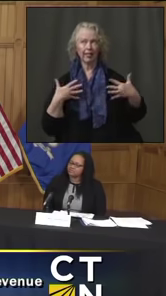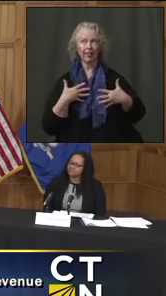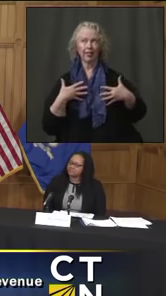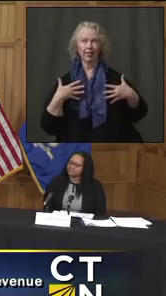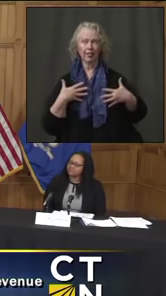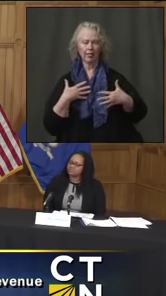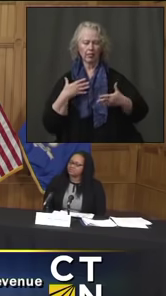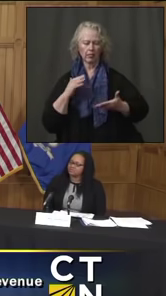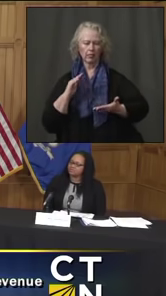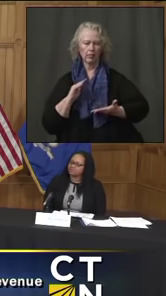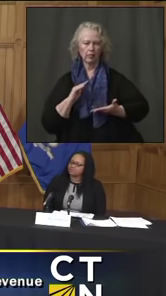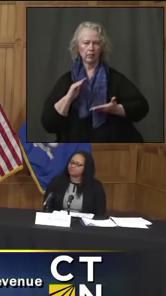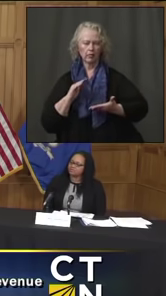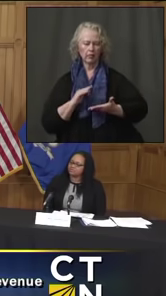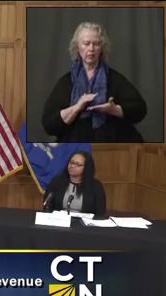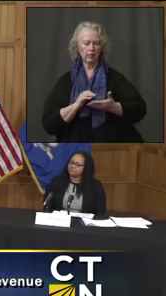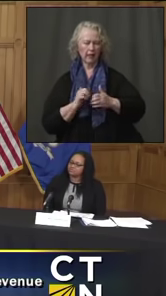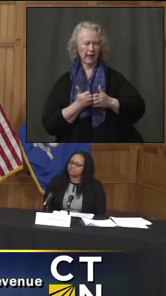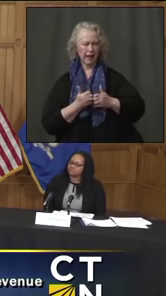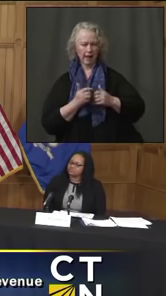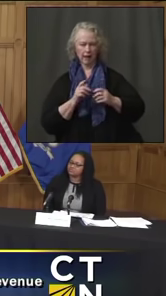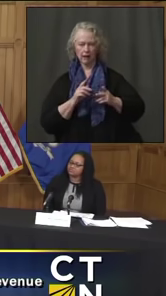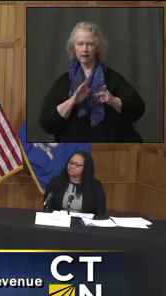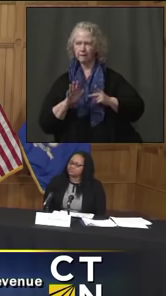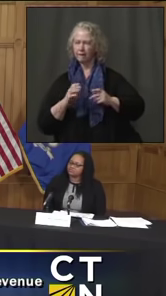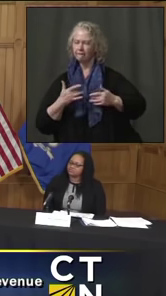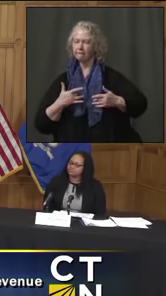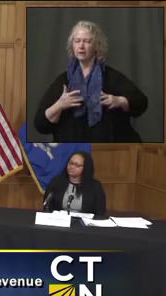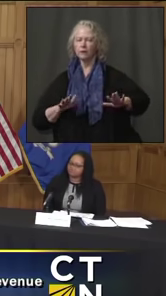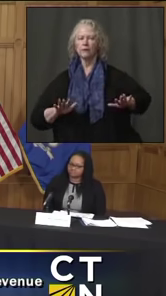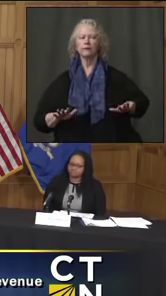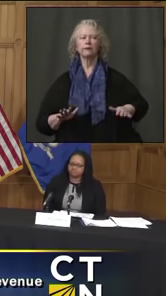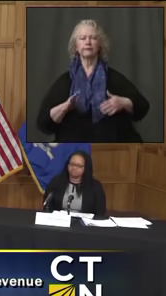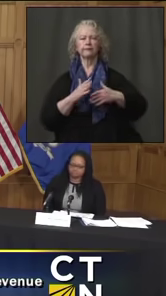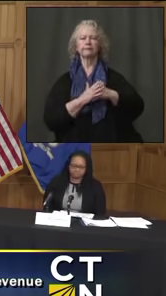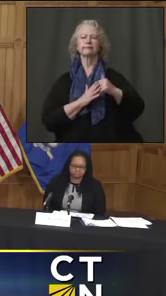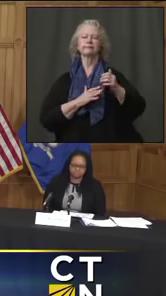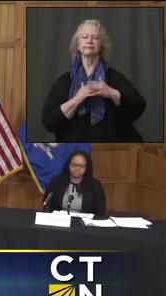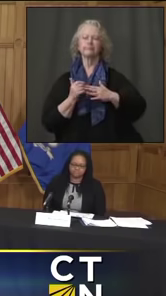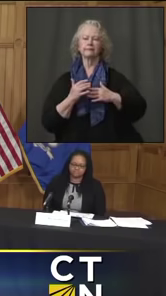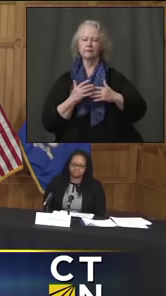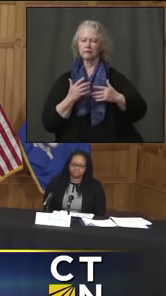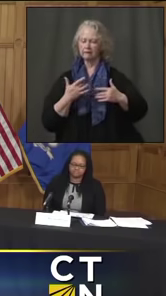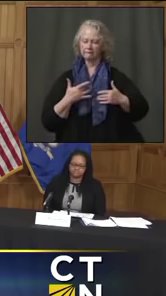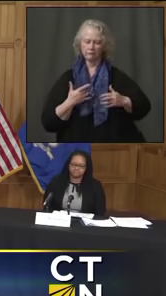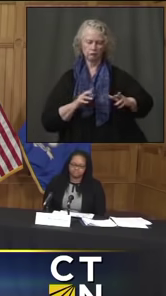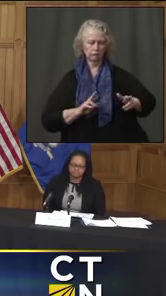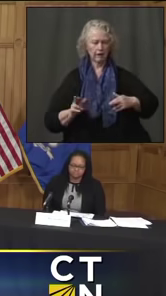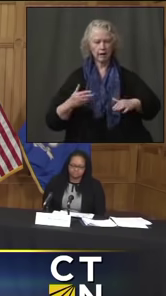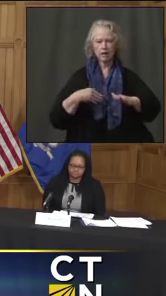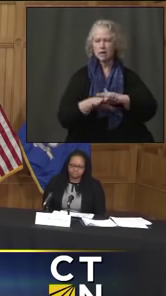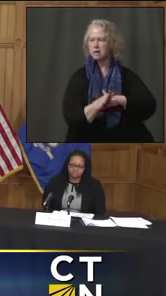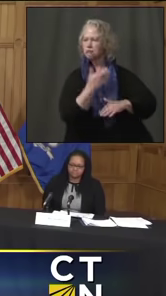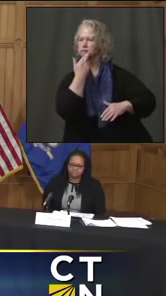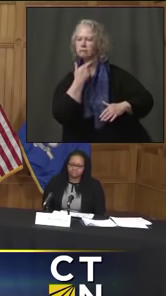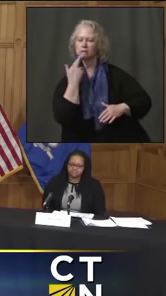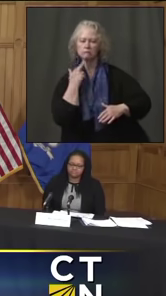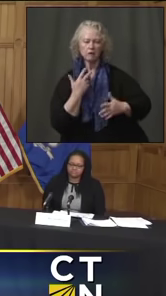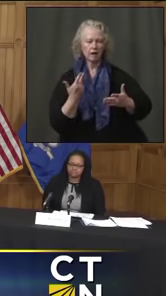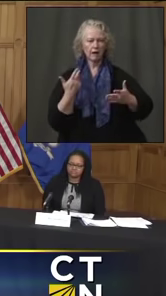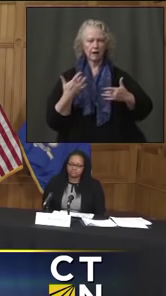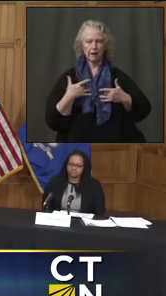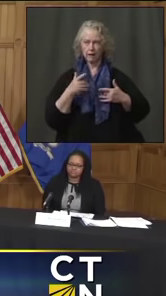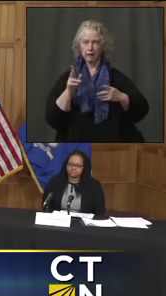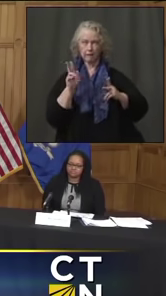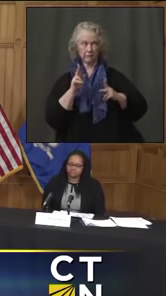long time before everyone's up to speed or feeling comfortable about going to a restaurant? And will they feel comfortable if everybody's